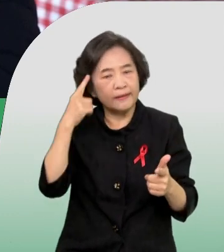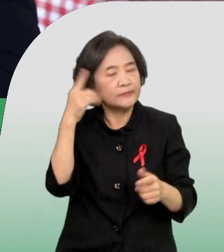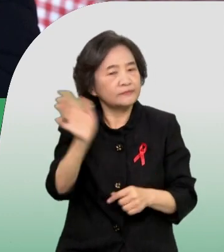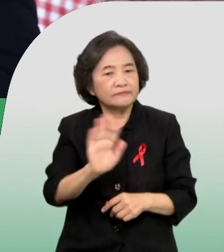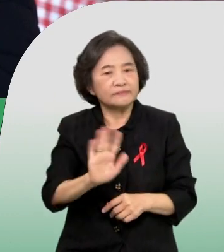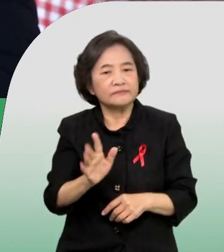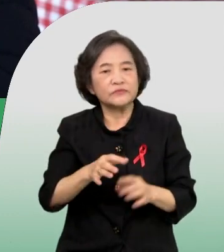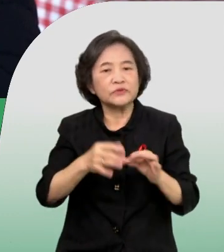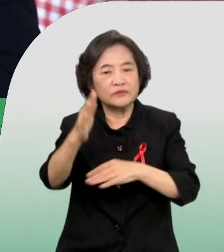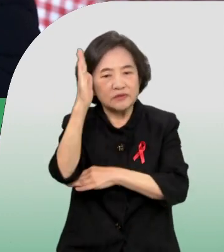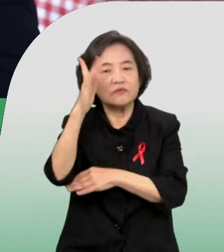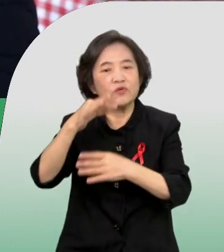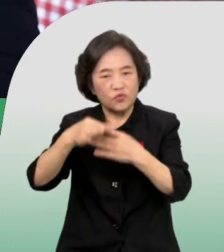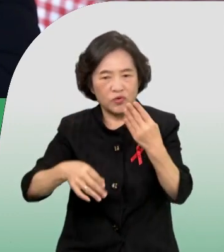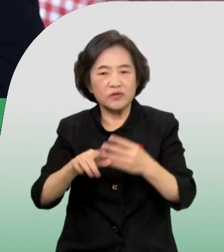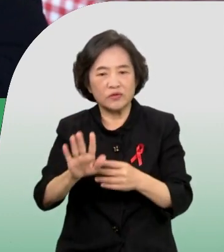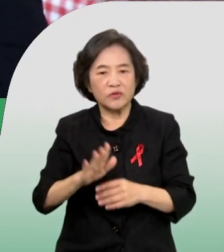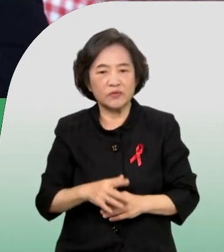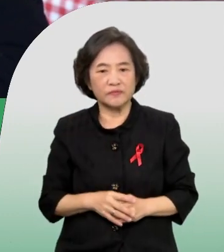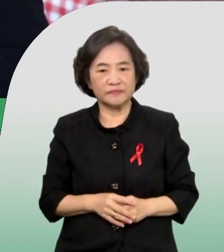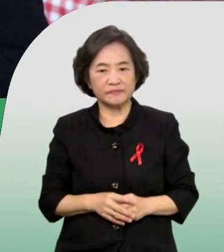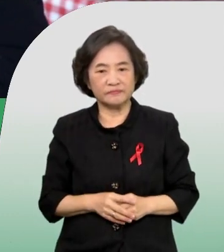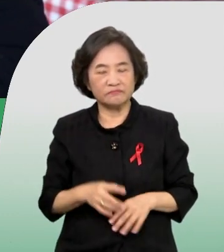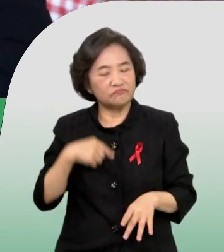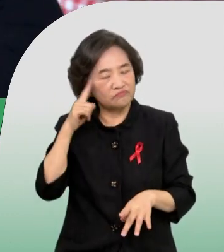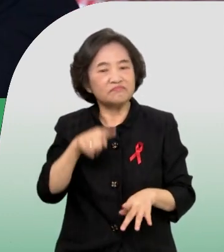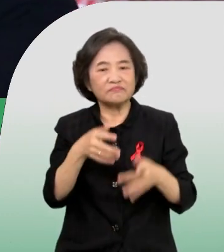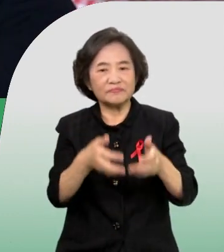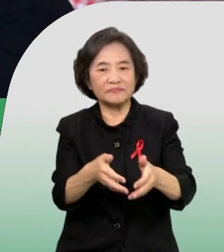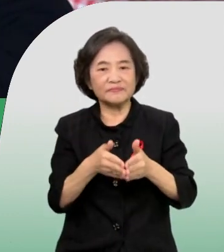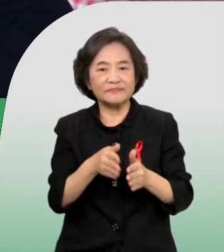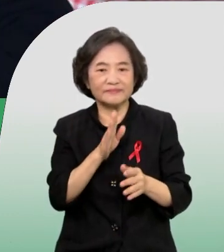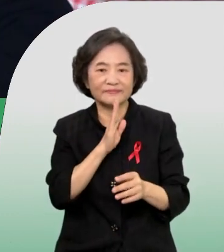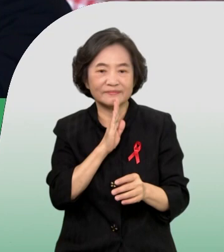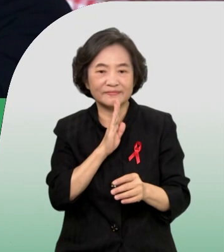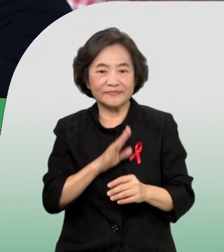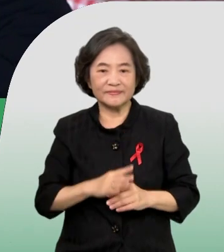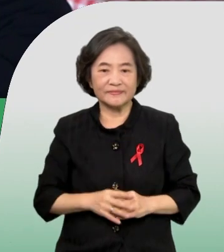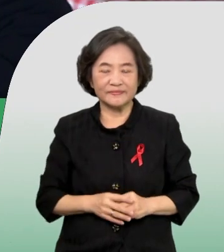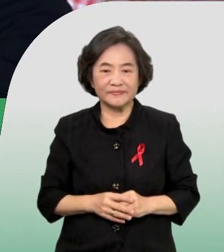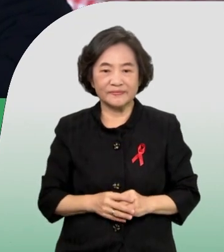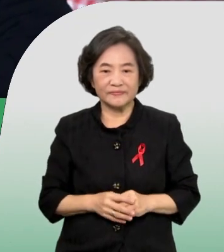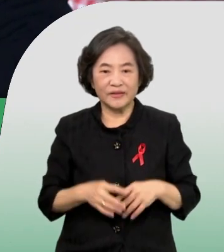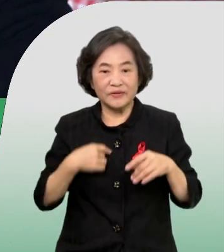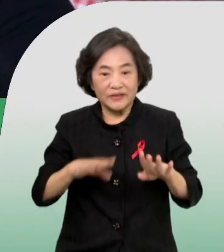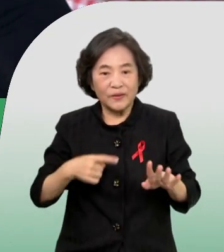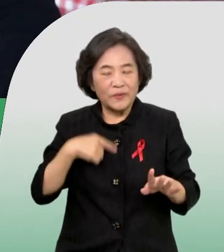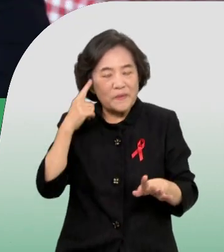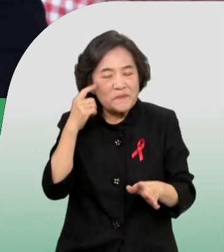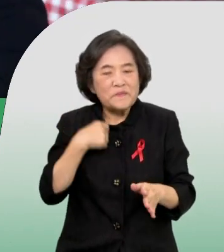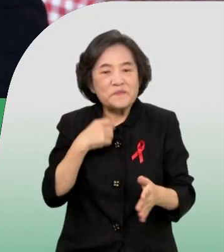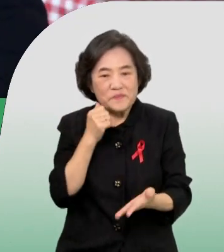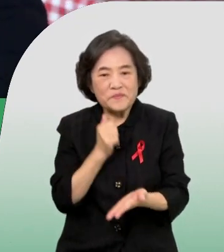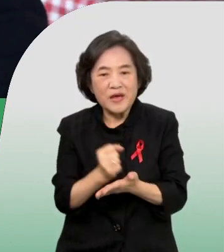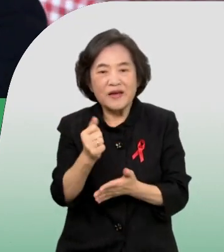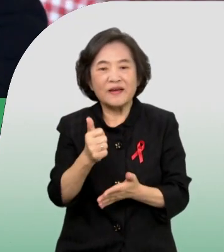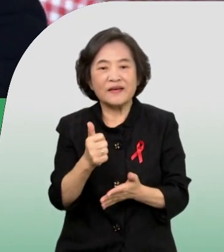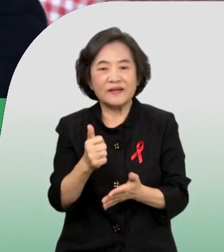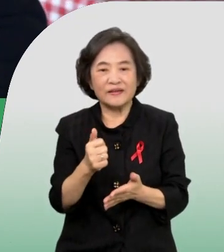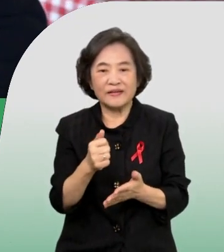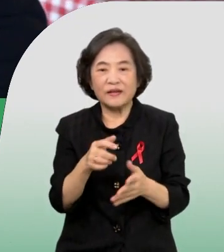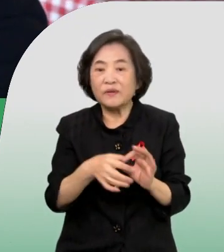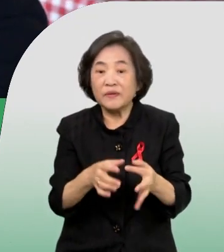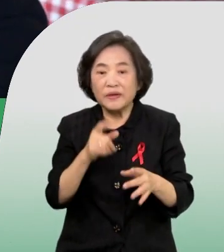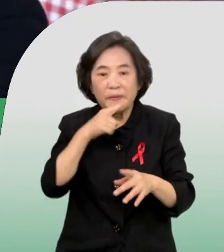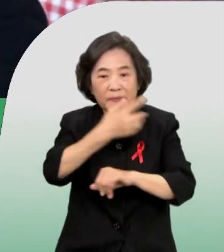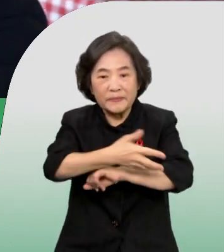breed, and that's very, very important for us.Today, and we are very lucky. It was